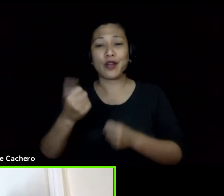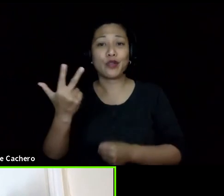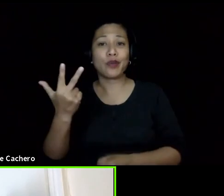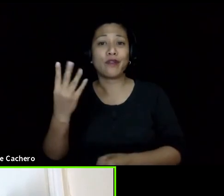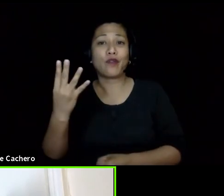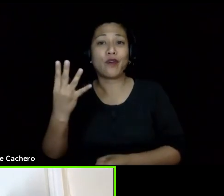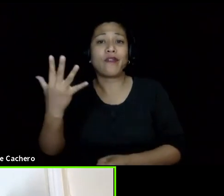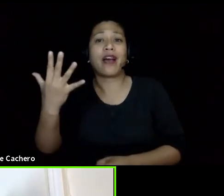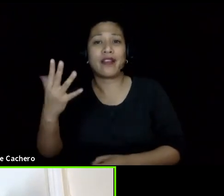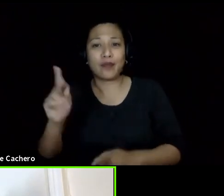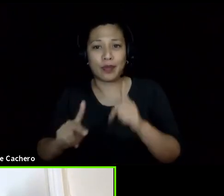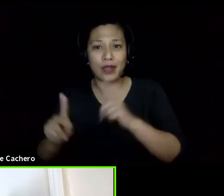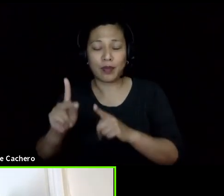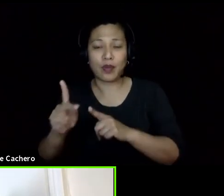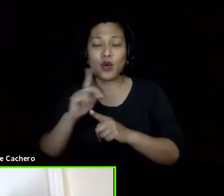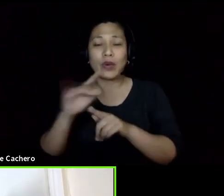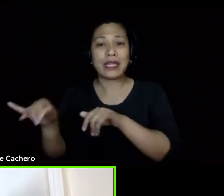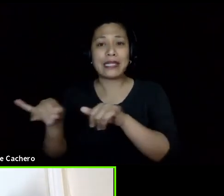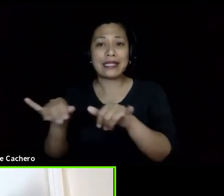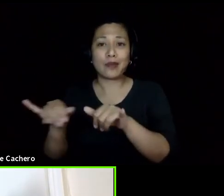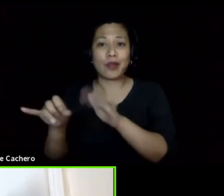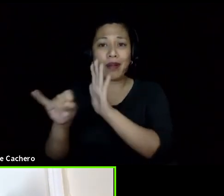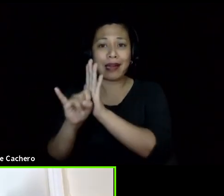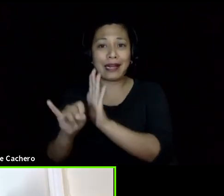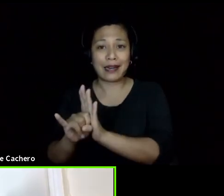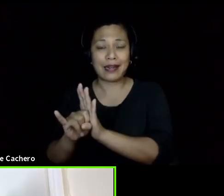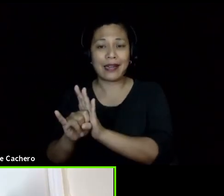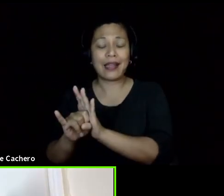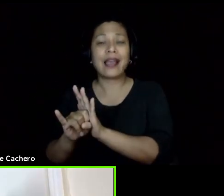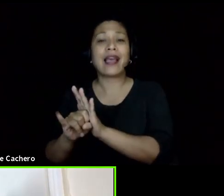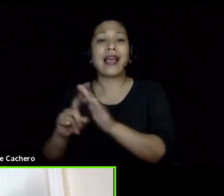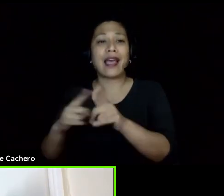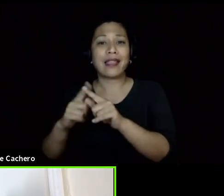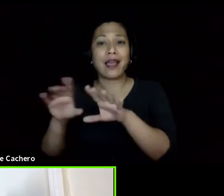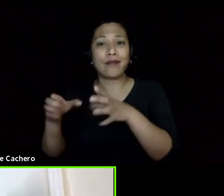3 or 4 or 5 people who have similar identities and work on similar